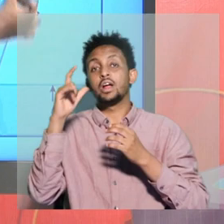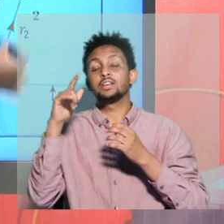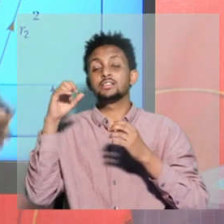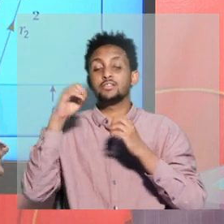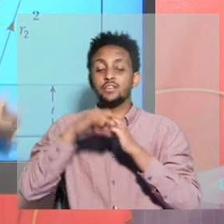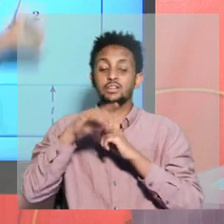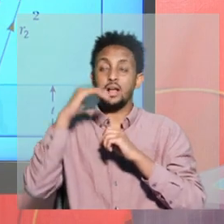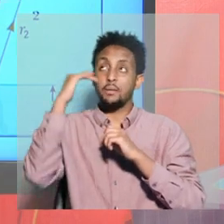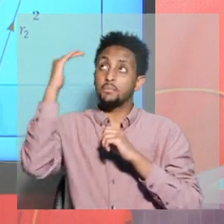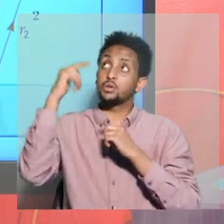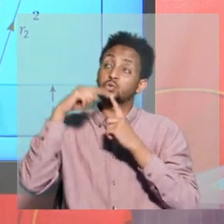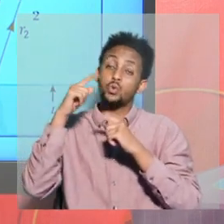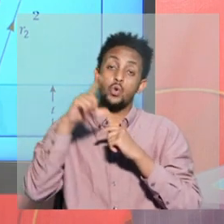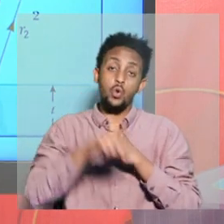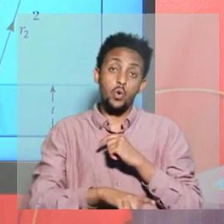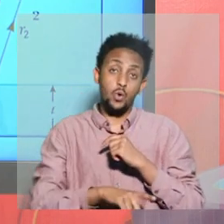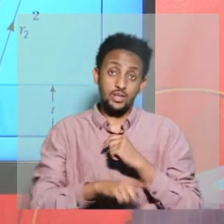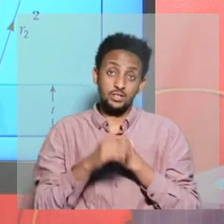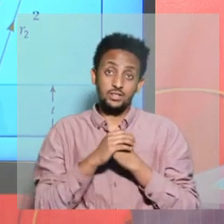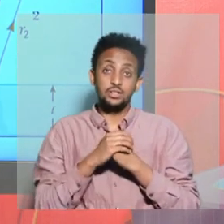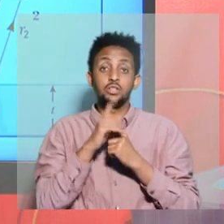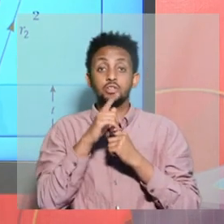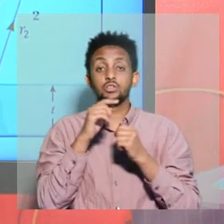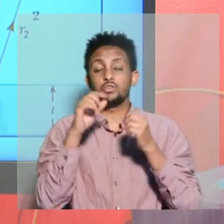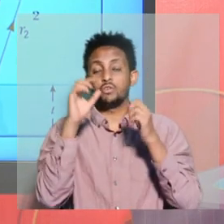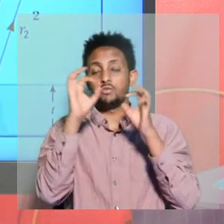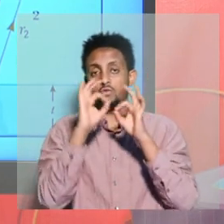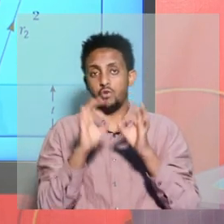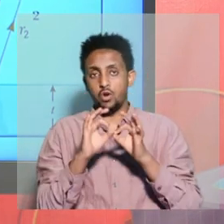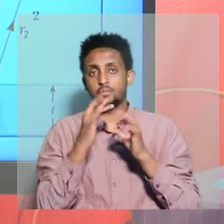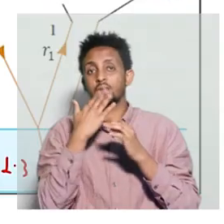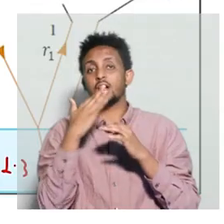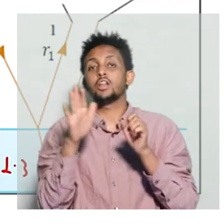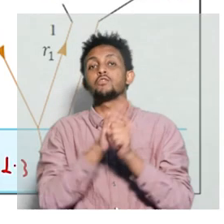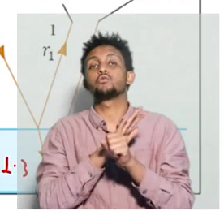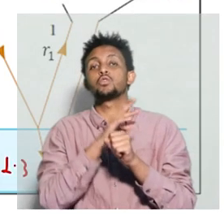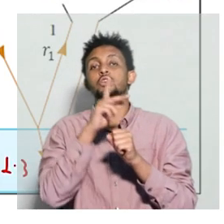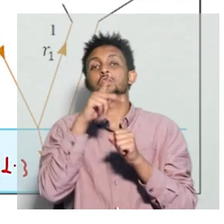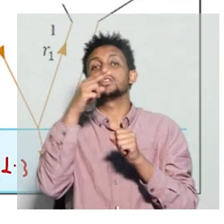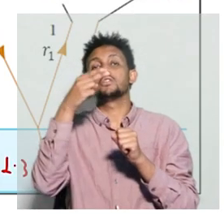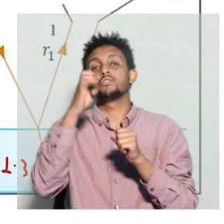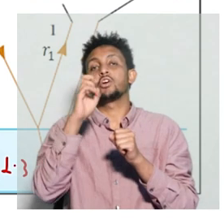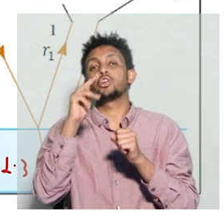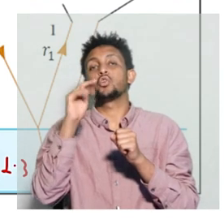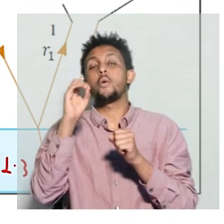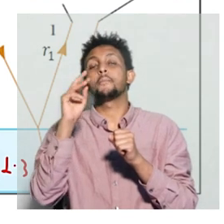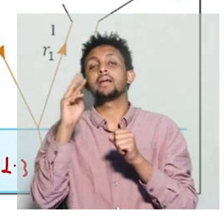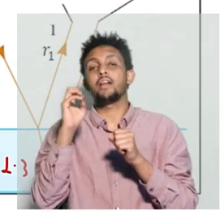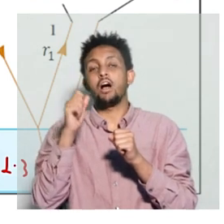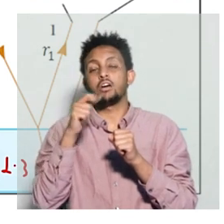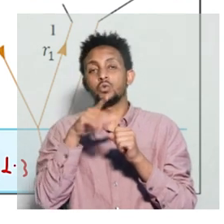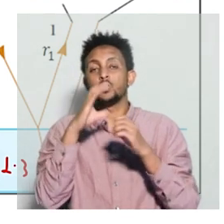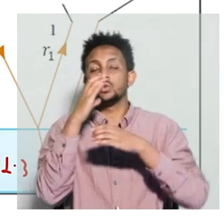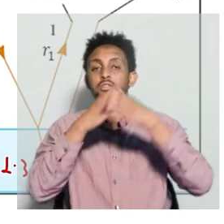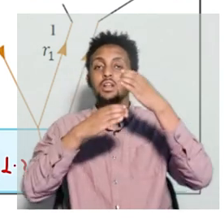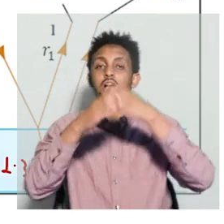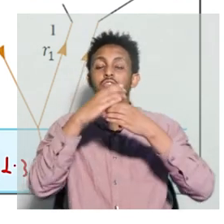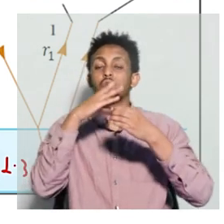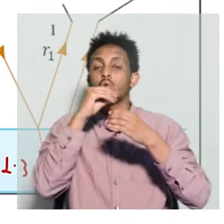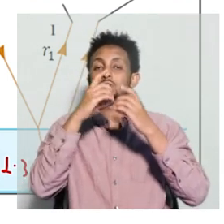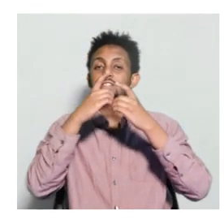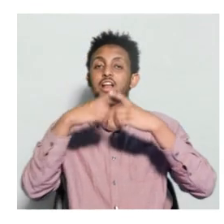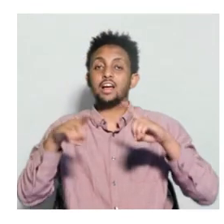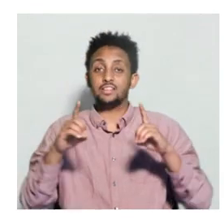reflected from upper boundary and lower boundary, will form a colorful phenomenon. And there will be a constructive and